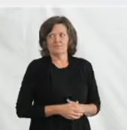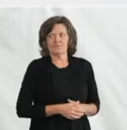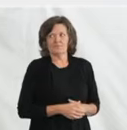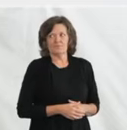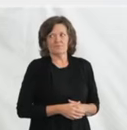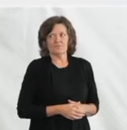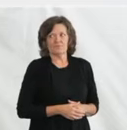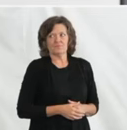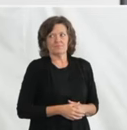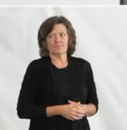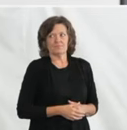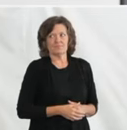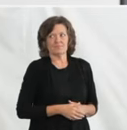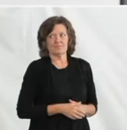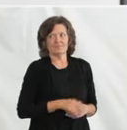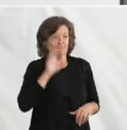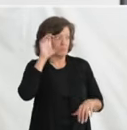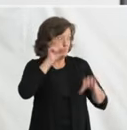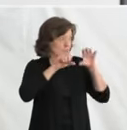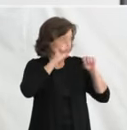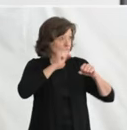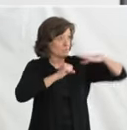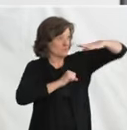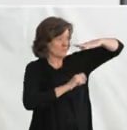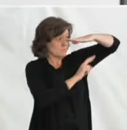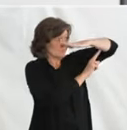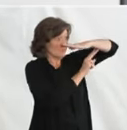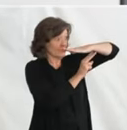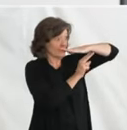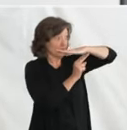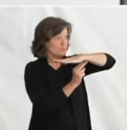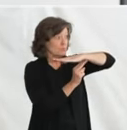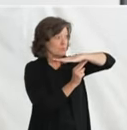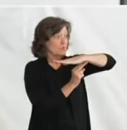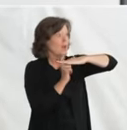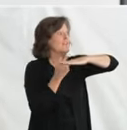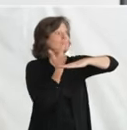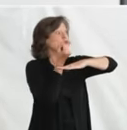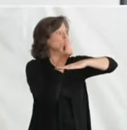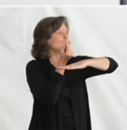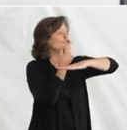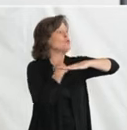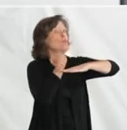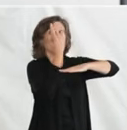And then he let go with one arm.